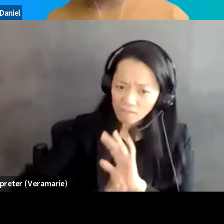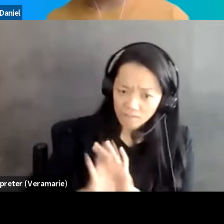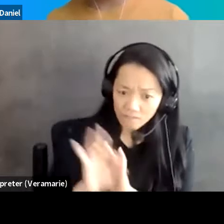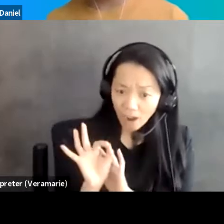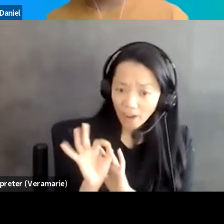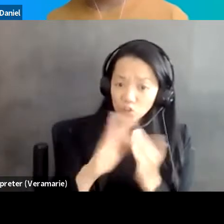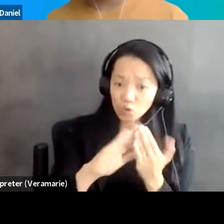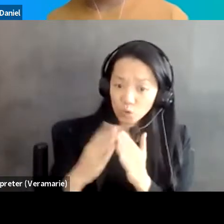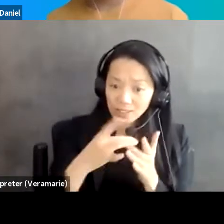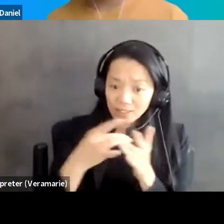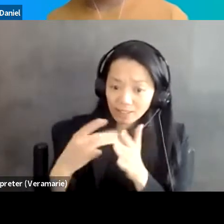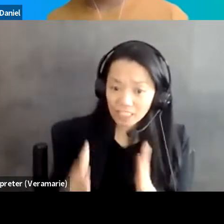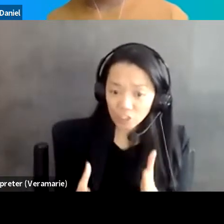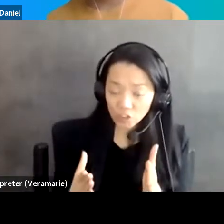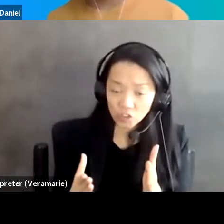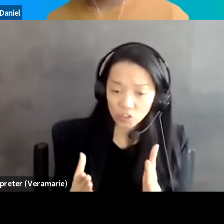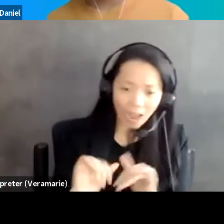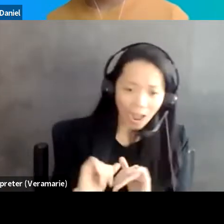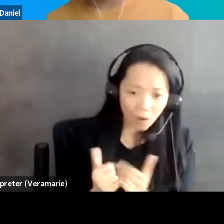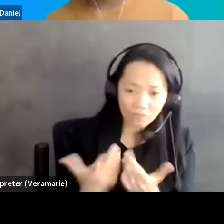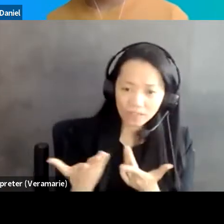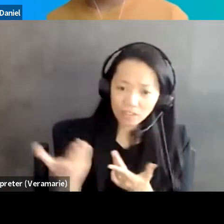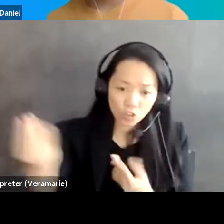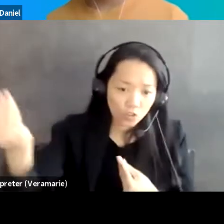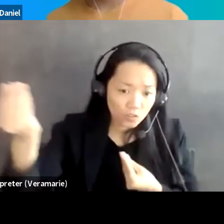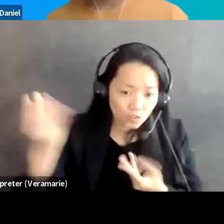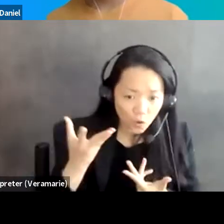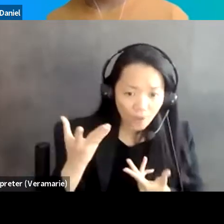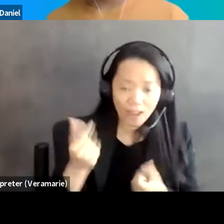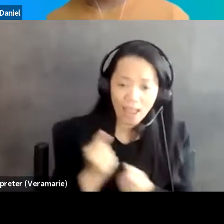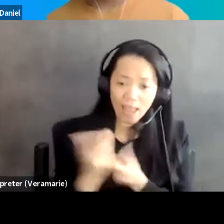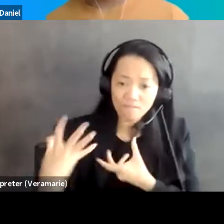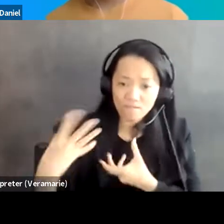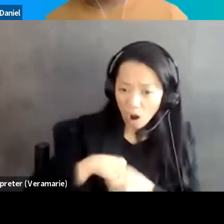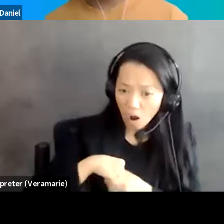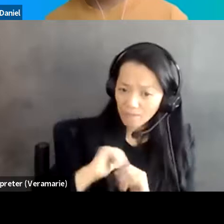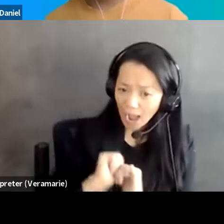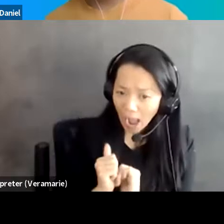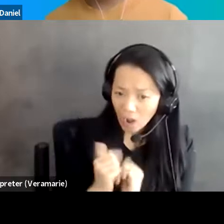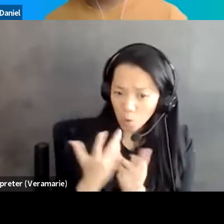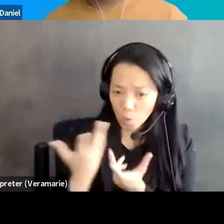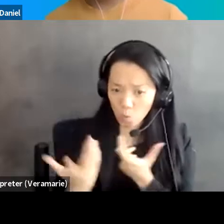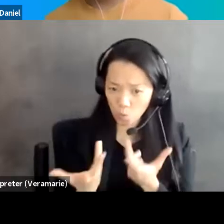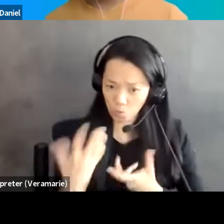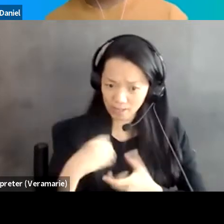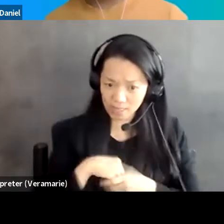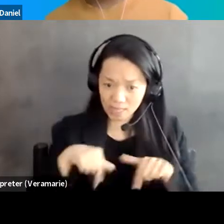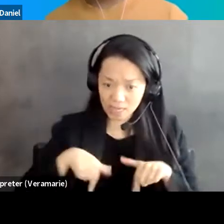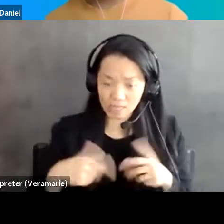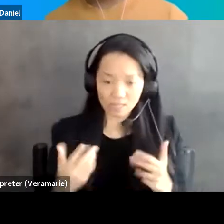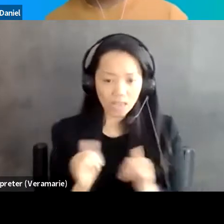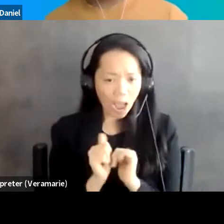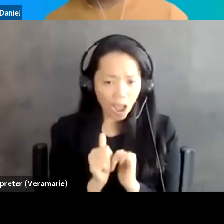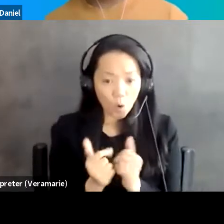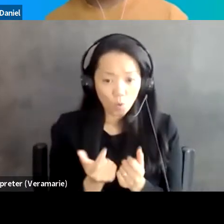community leaders and get their input and participation in this? And how do